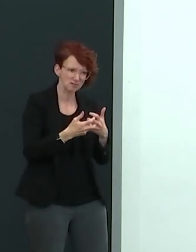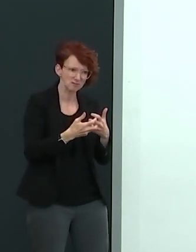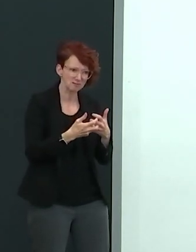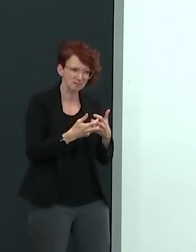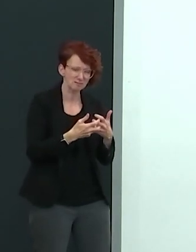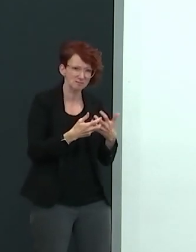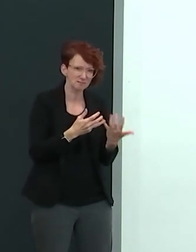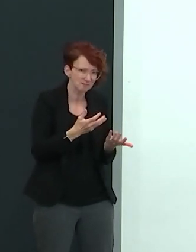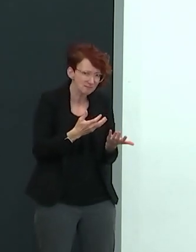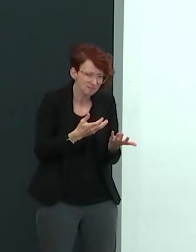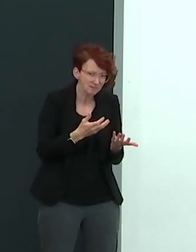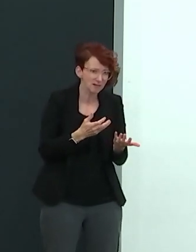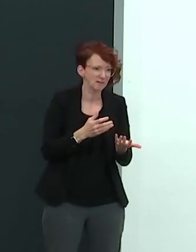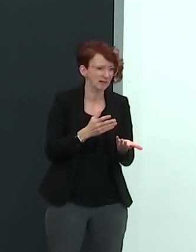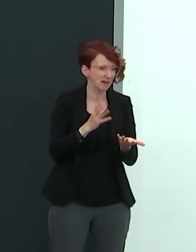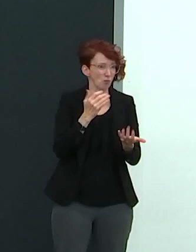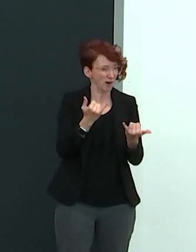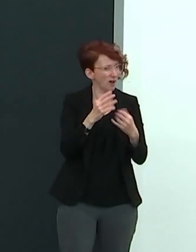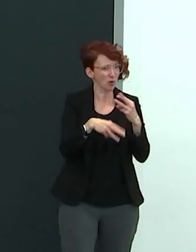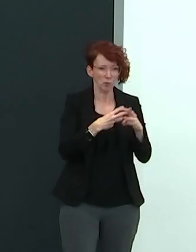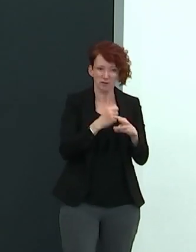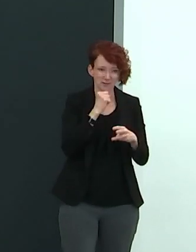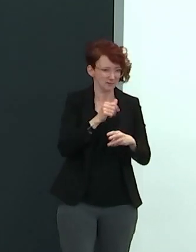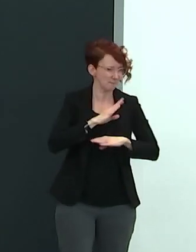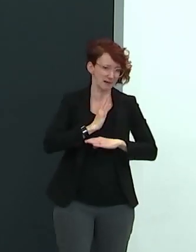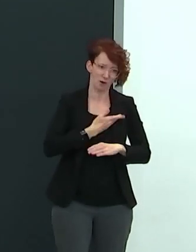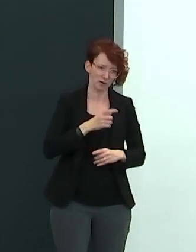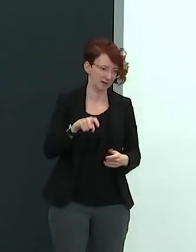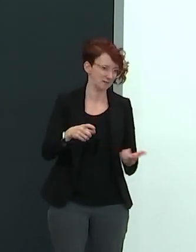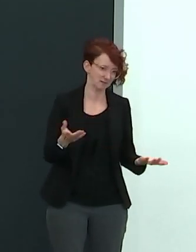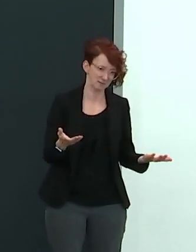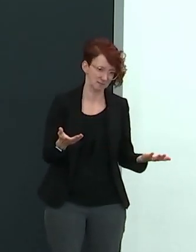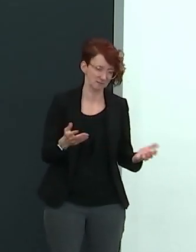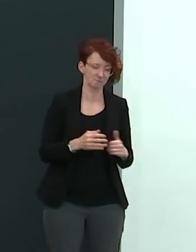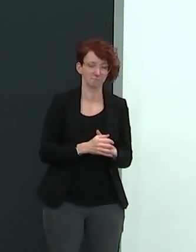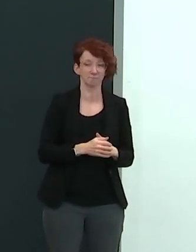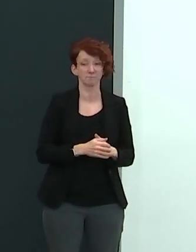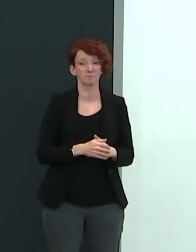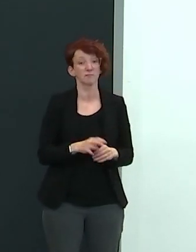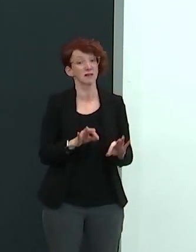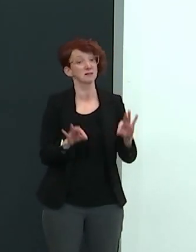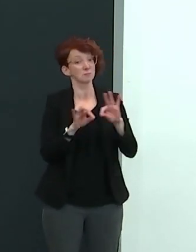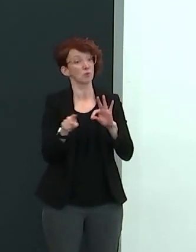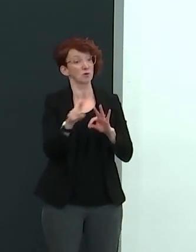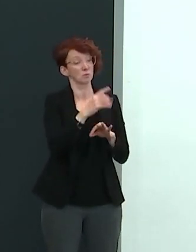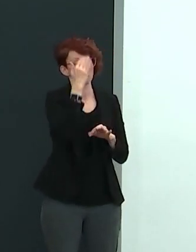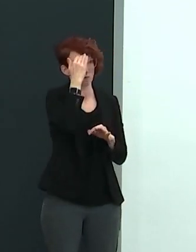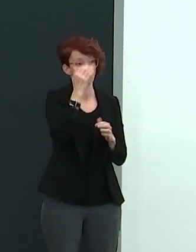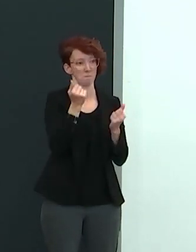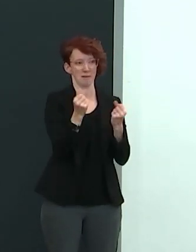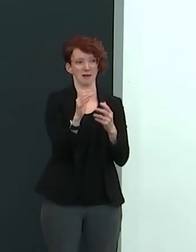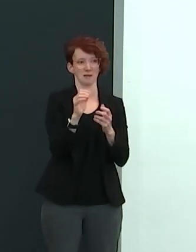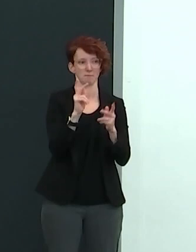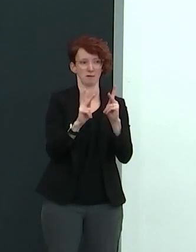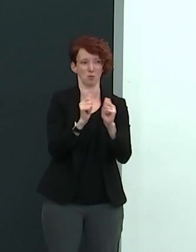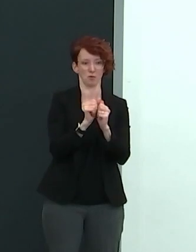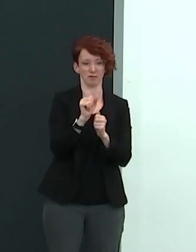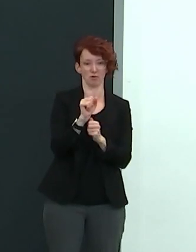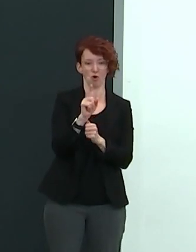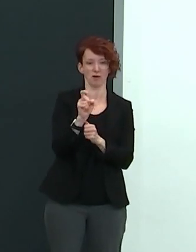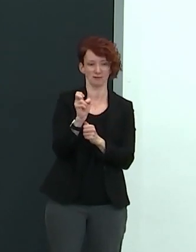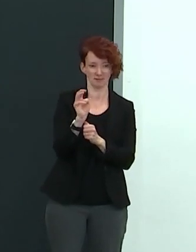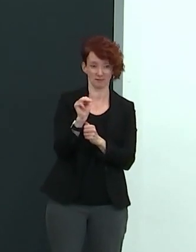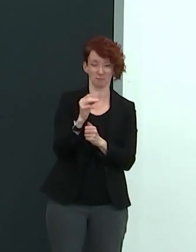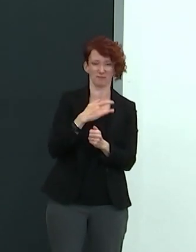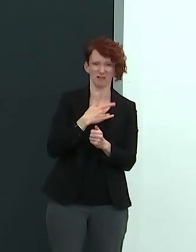diverse needs. It's also important to note that many autistic people feel like they have to defend themselves and their continued